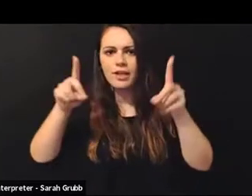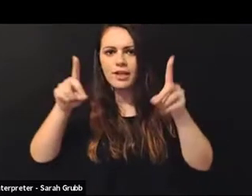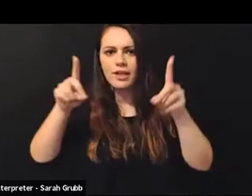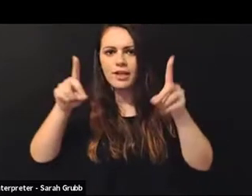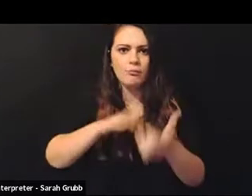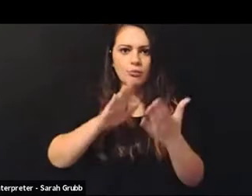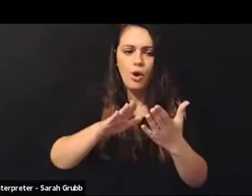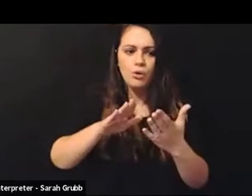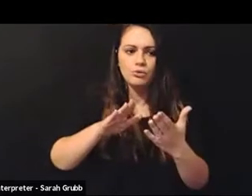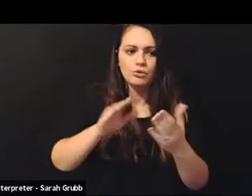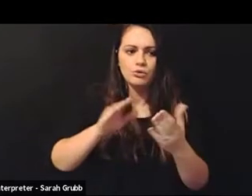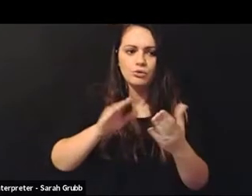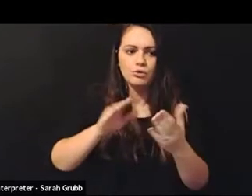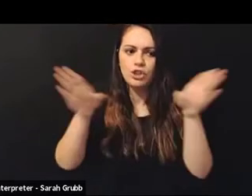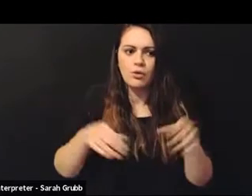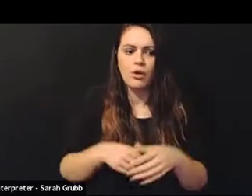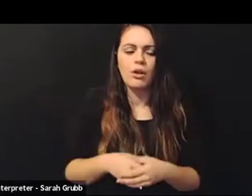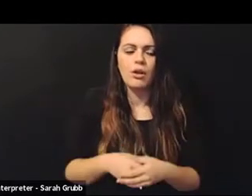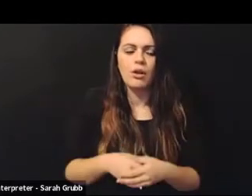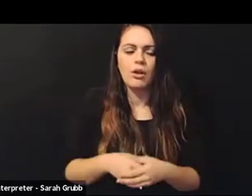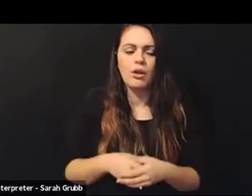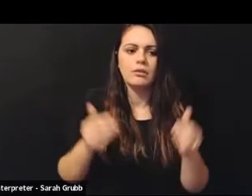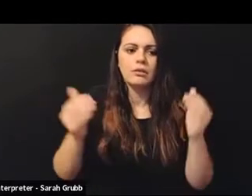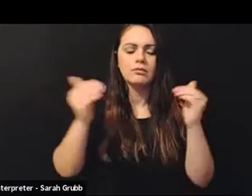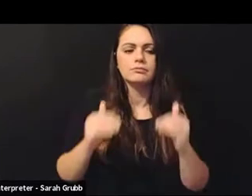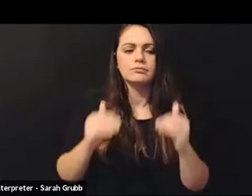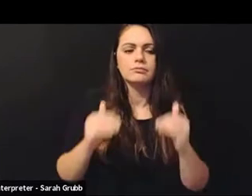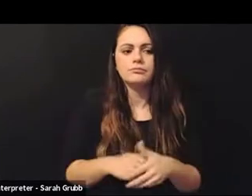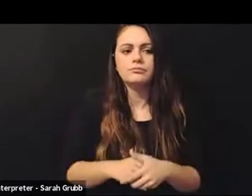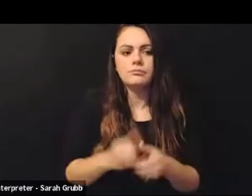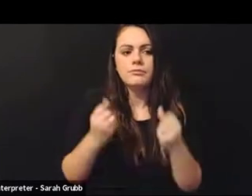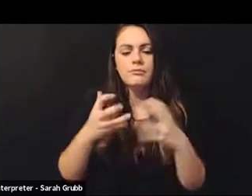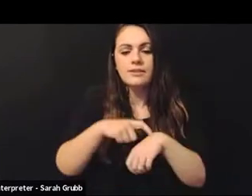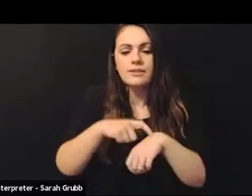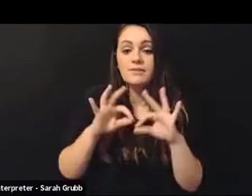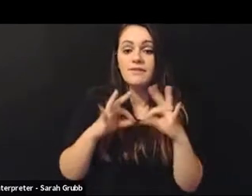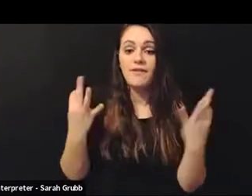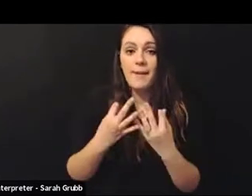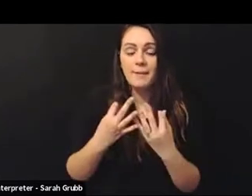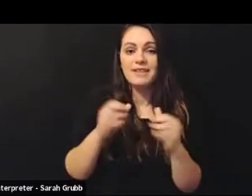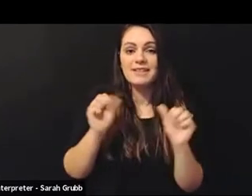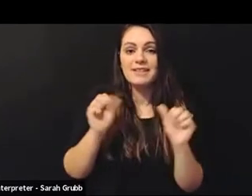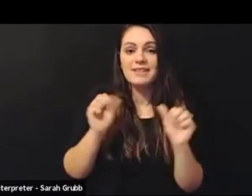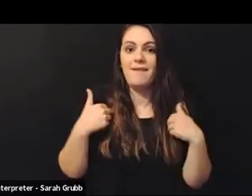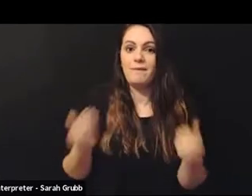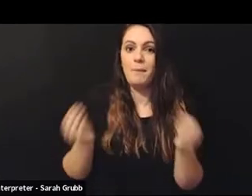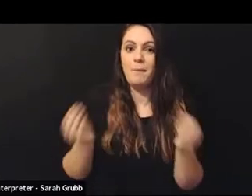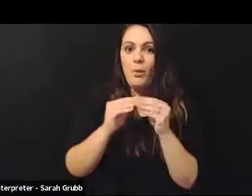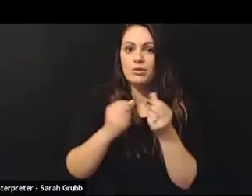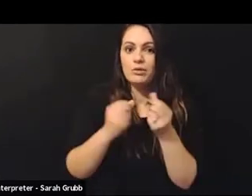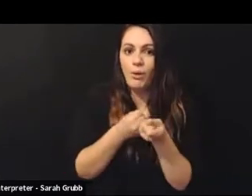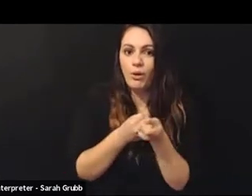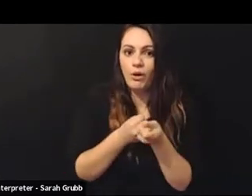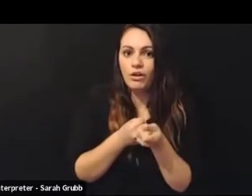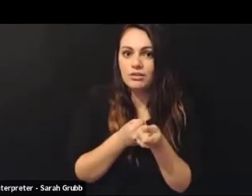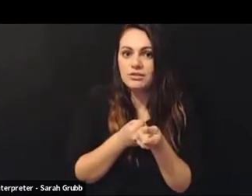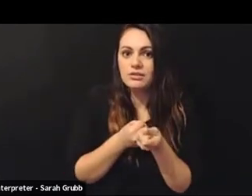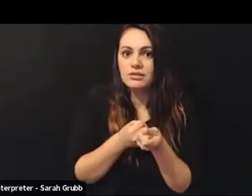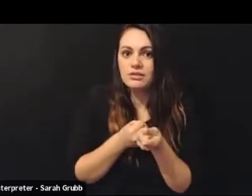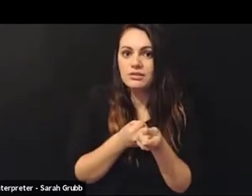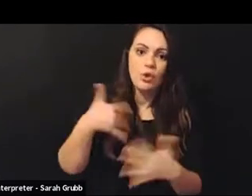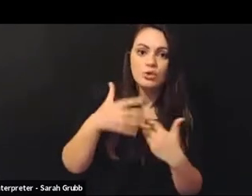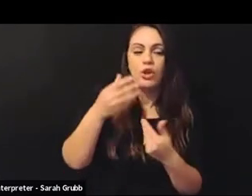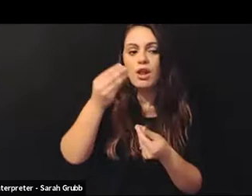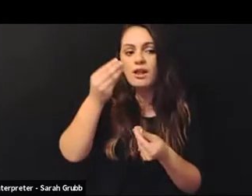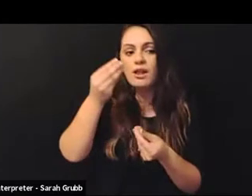then oftentimes families find a lot of support, both social and informational support by connecting